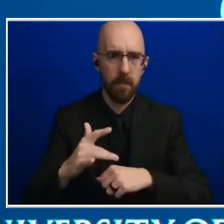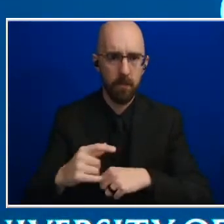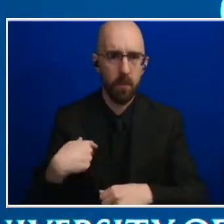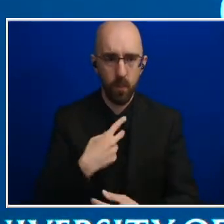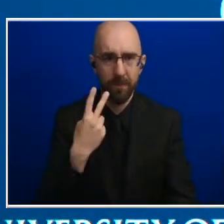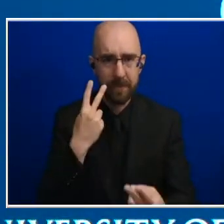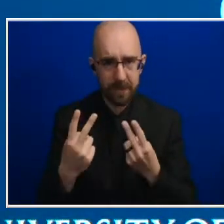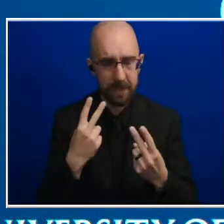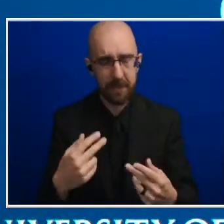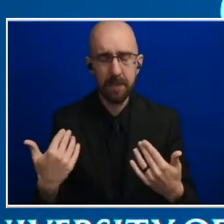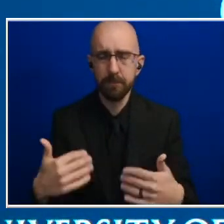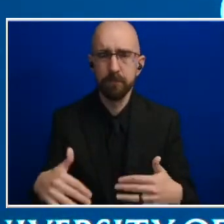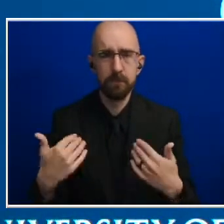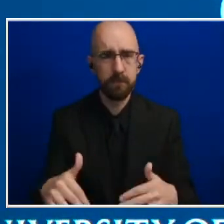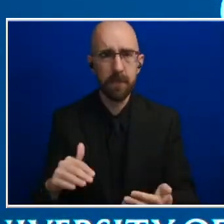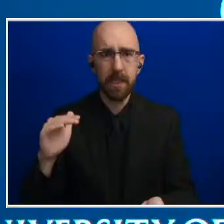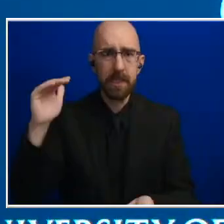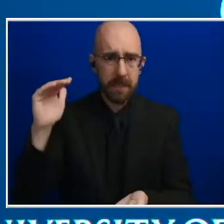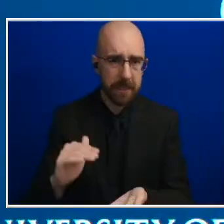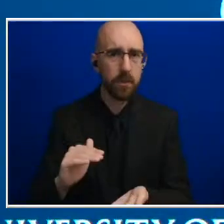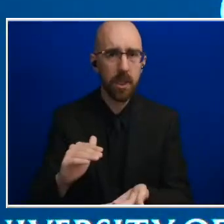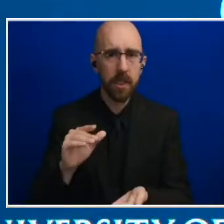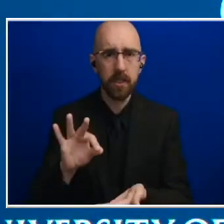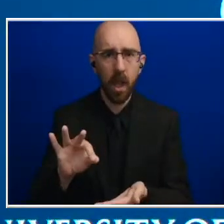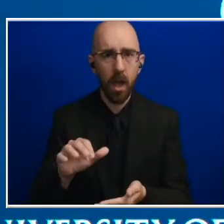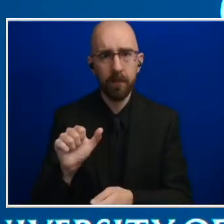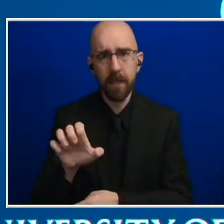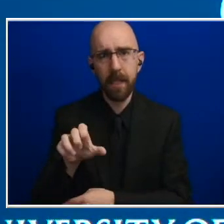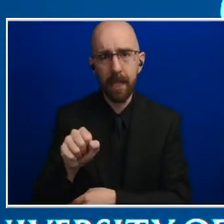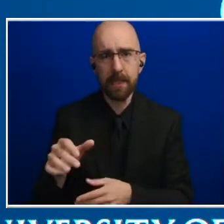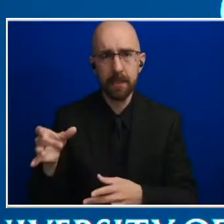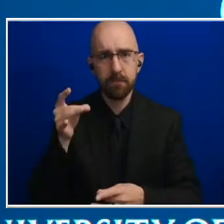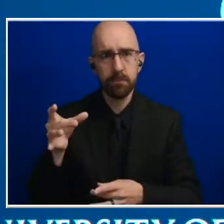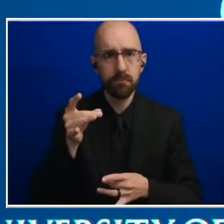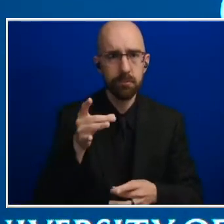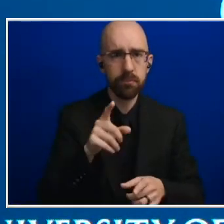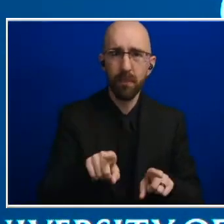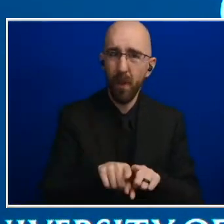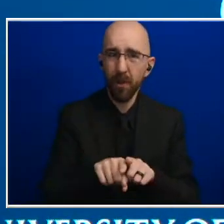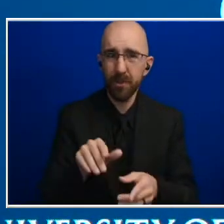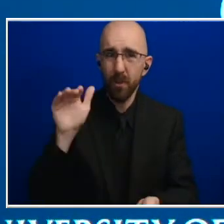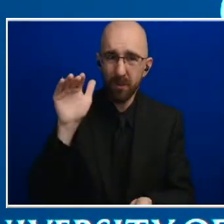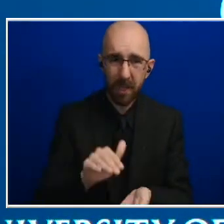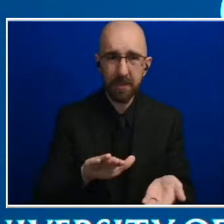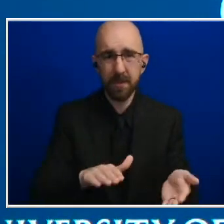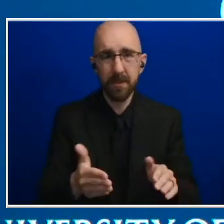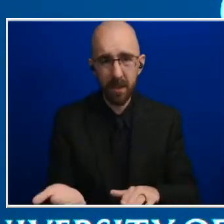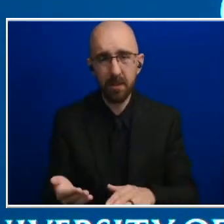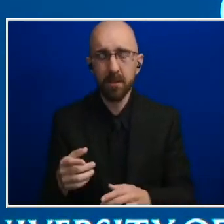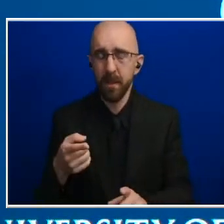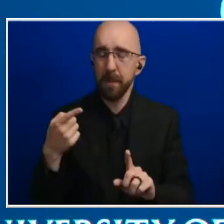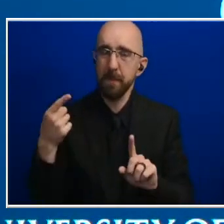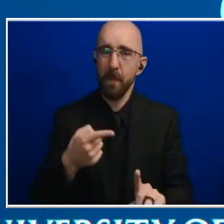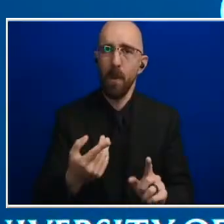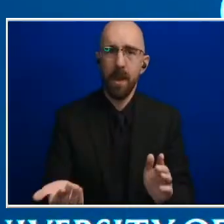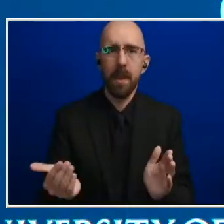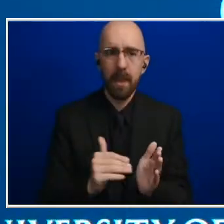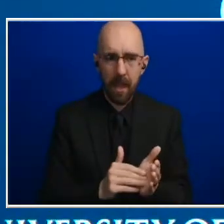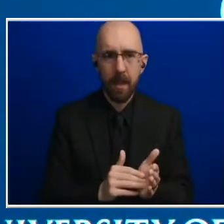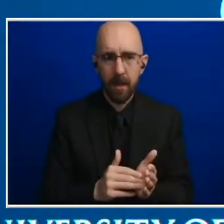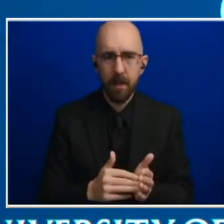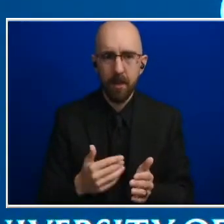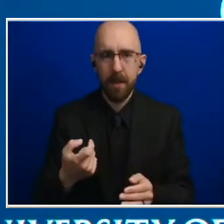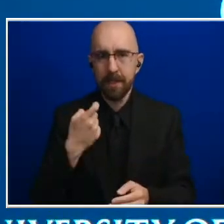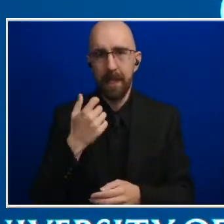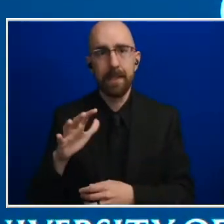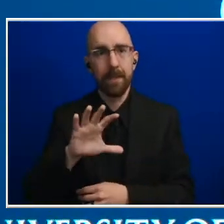a decrease in the amount of cases, but also deaths. So, I mean, I think the main point is, again, over the last 50 years, we've